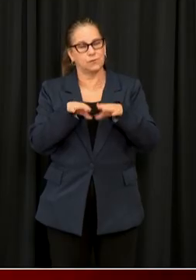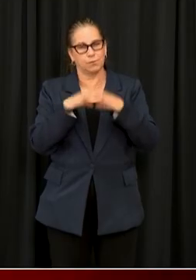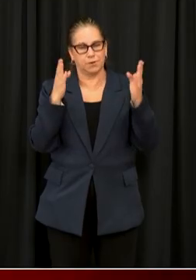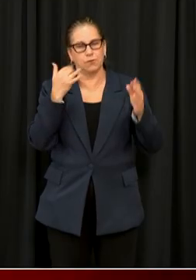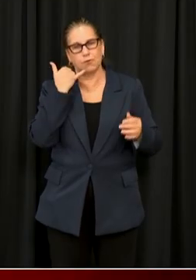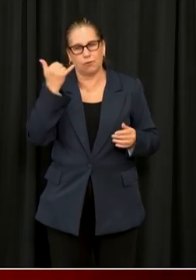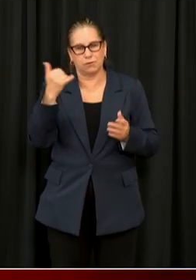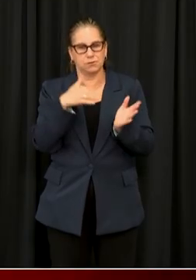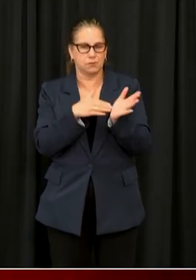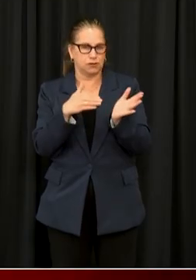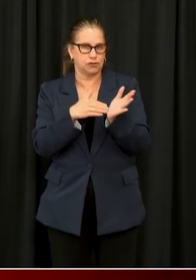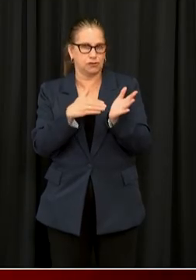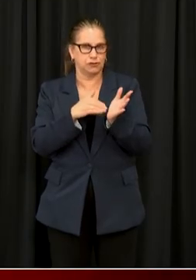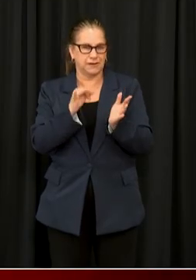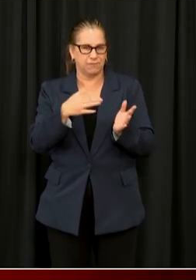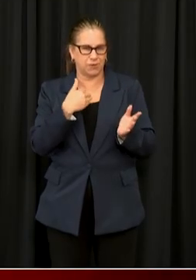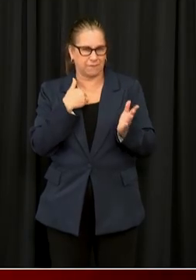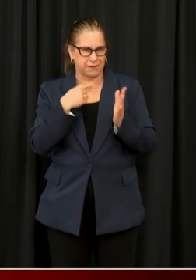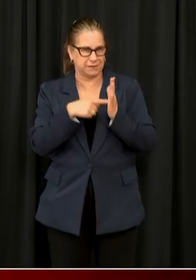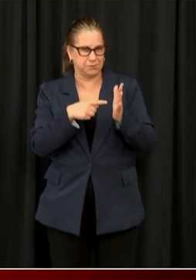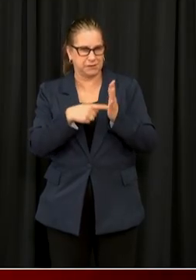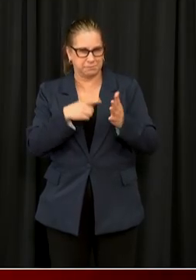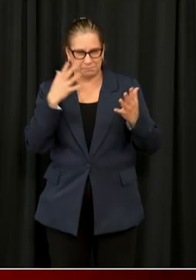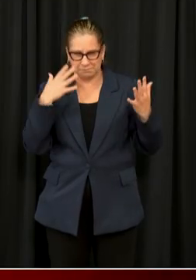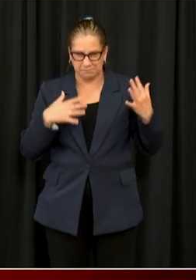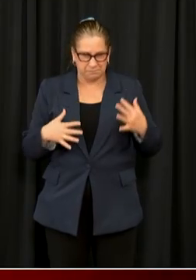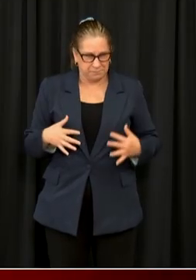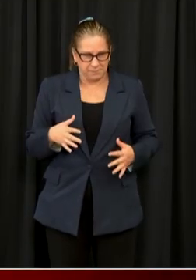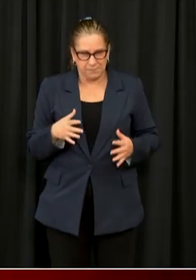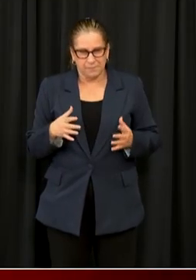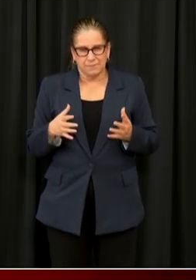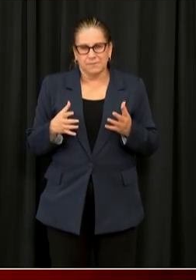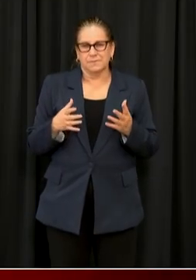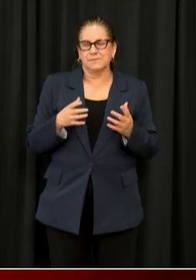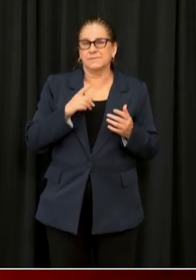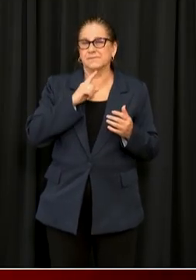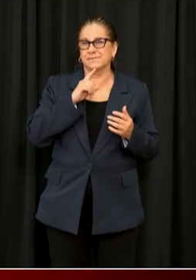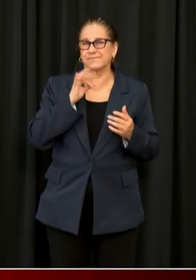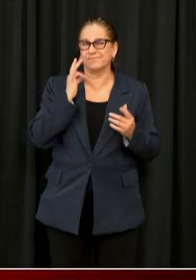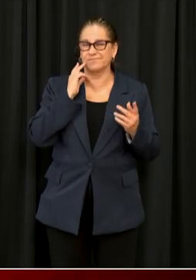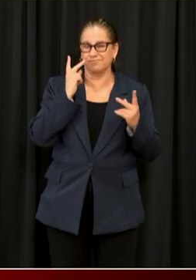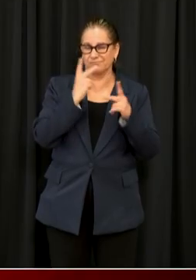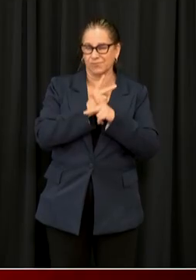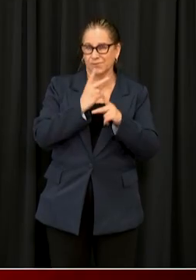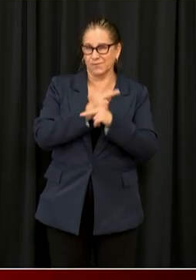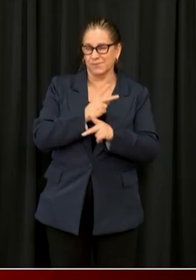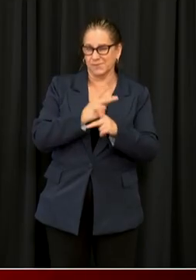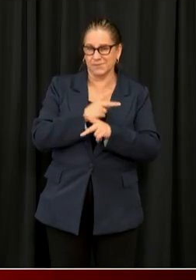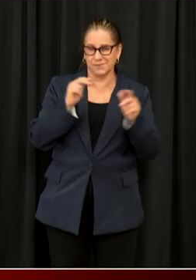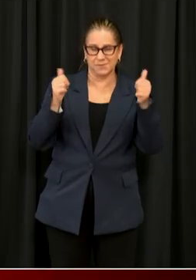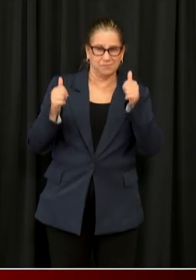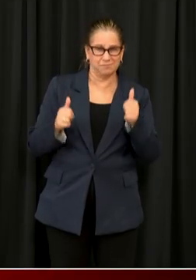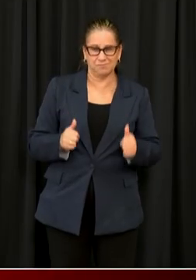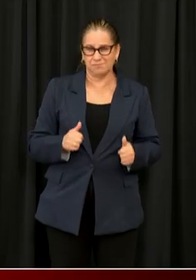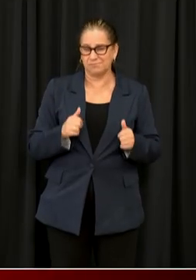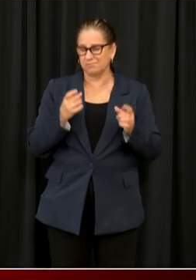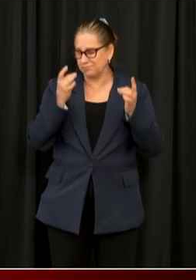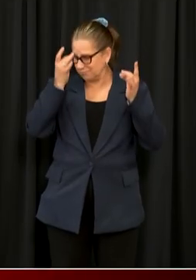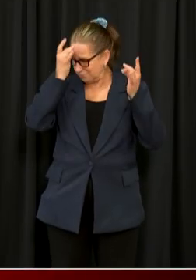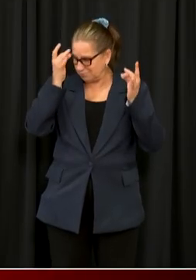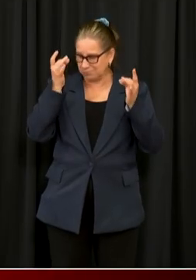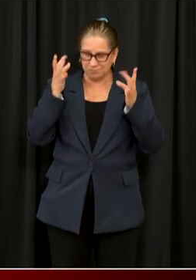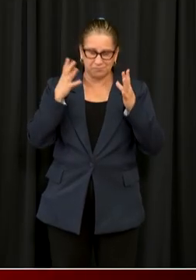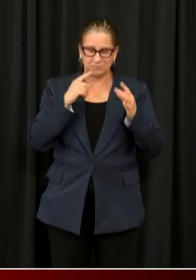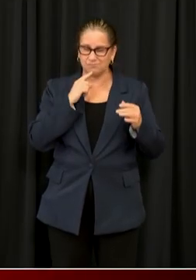may indicate that you may need to become hospitalized, or if you have other chronic healthcare conditions that need to